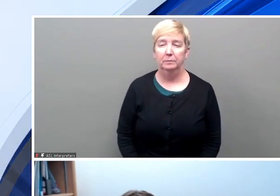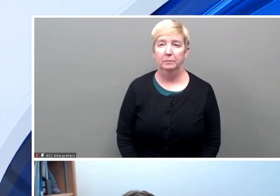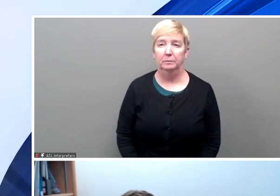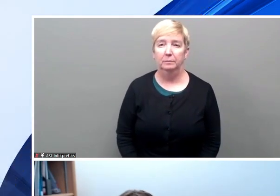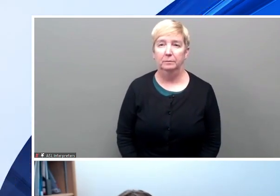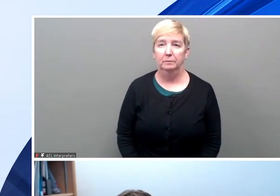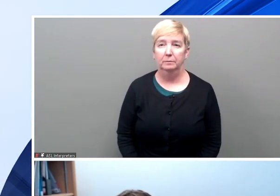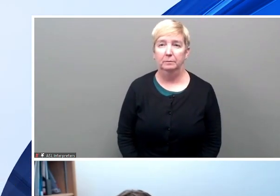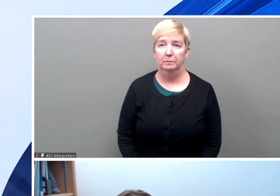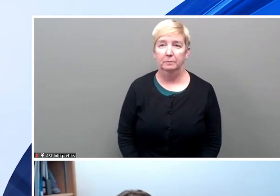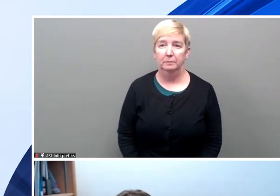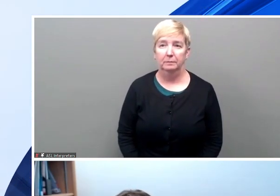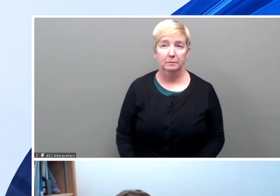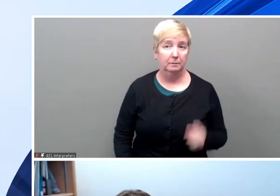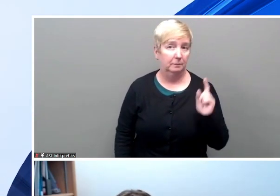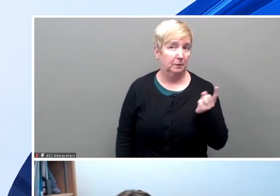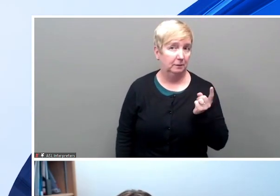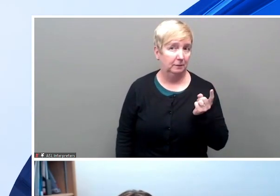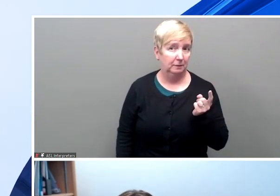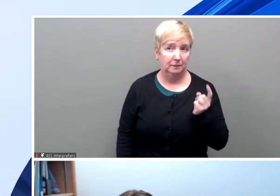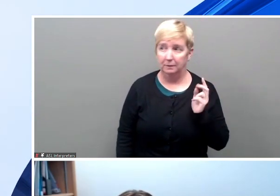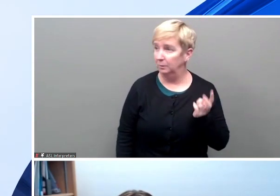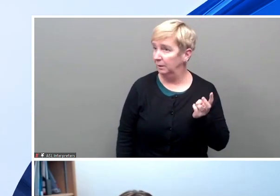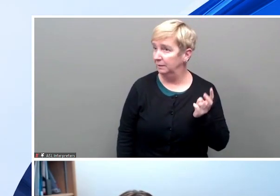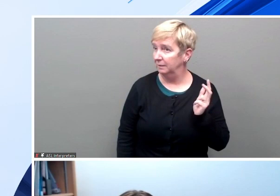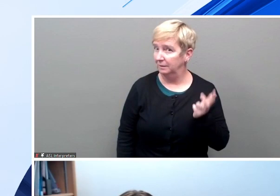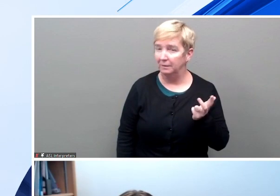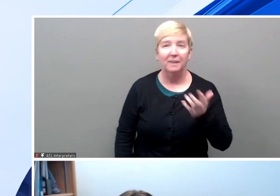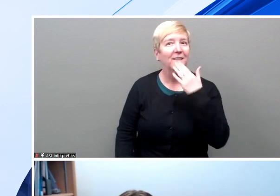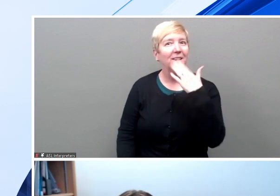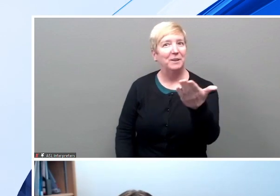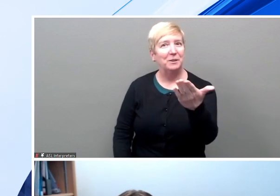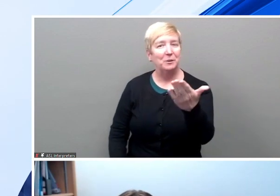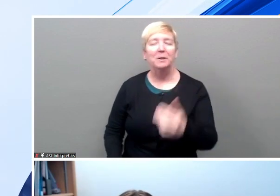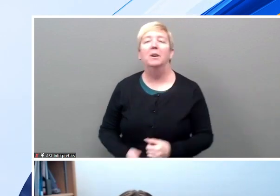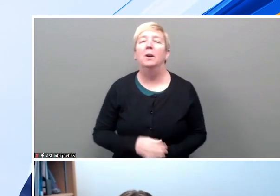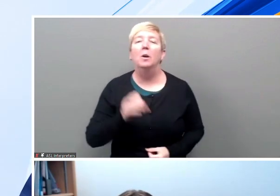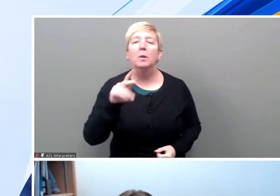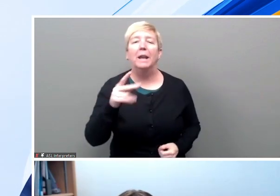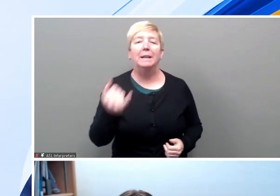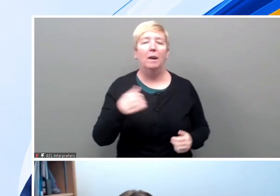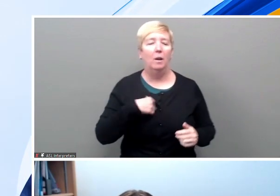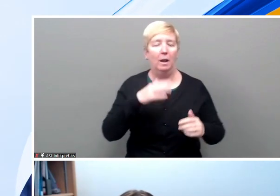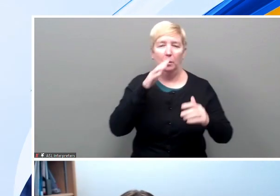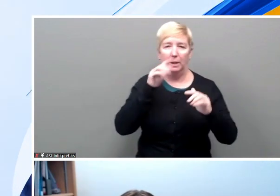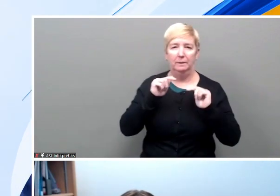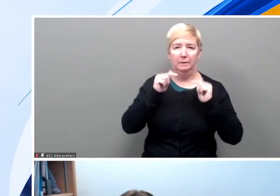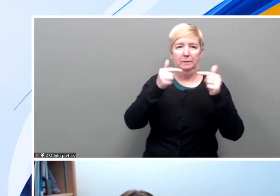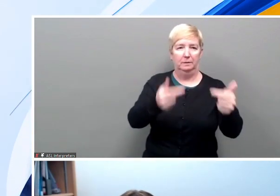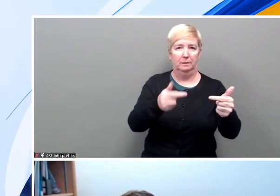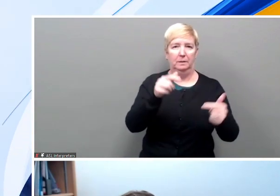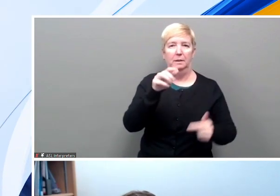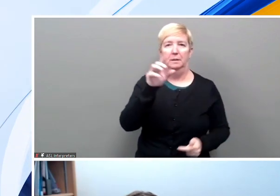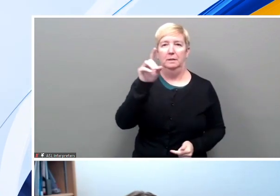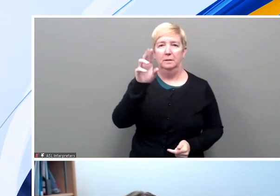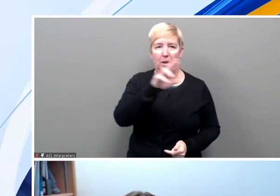Going once. Okay, thanks so much, everybody. So given that, I'll turn to Dr. Ross, then Dr.